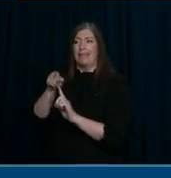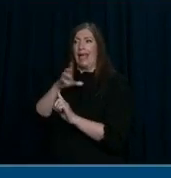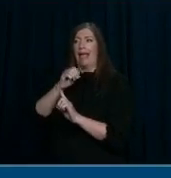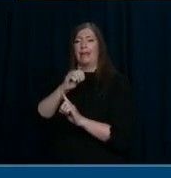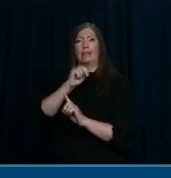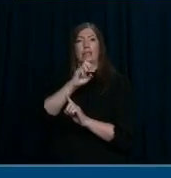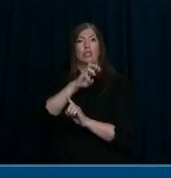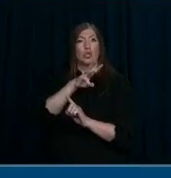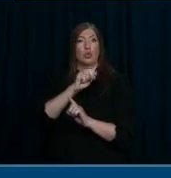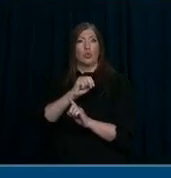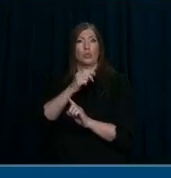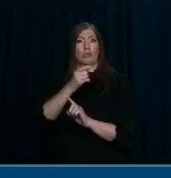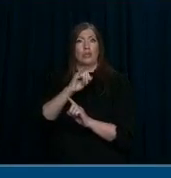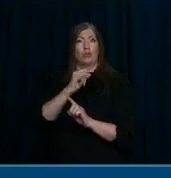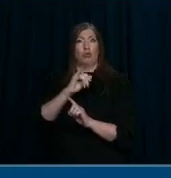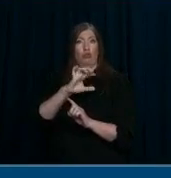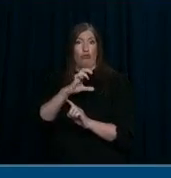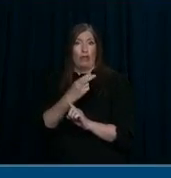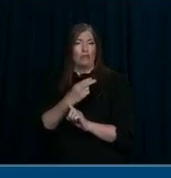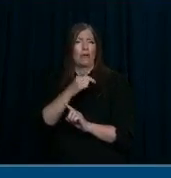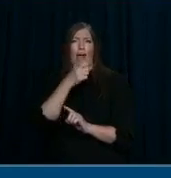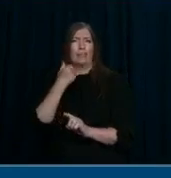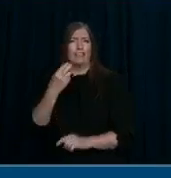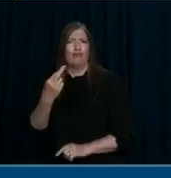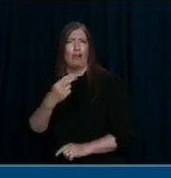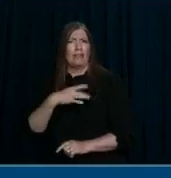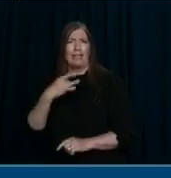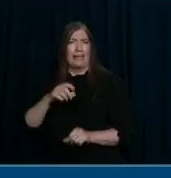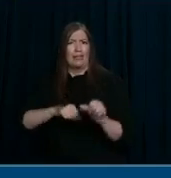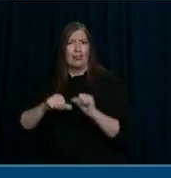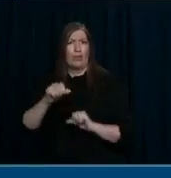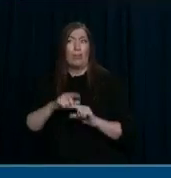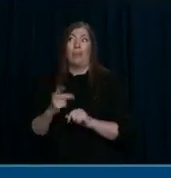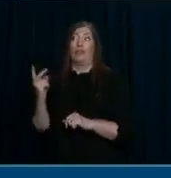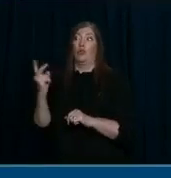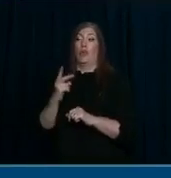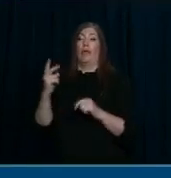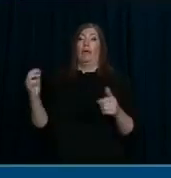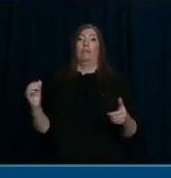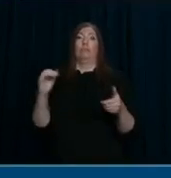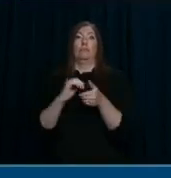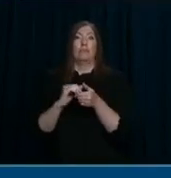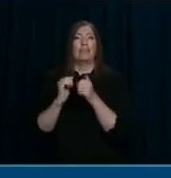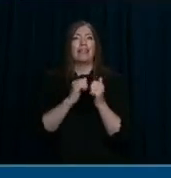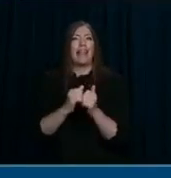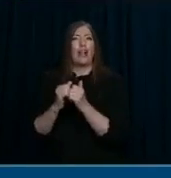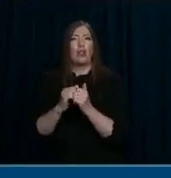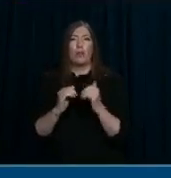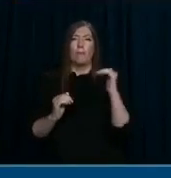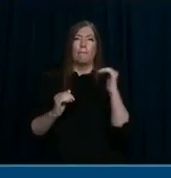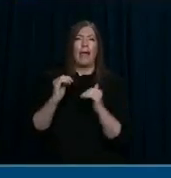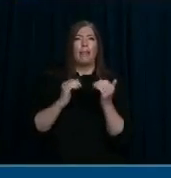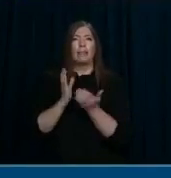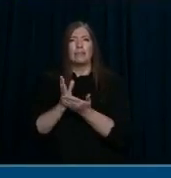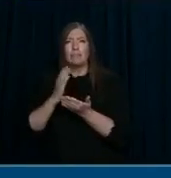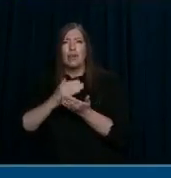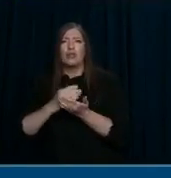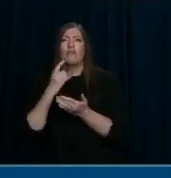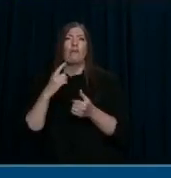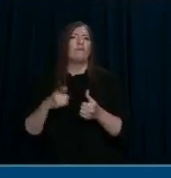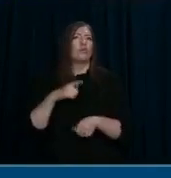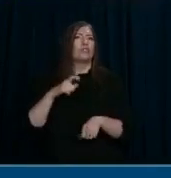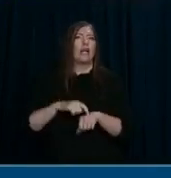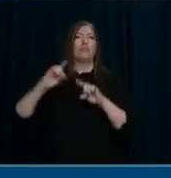who were not best of friends and did not like each other, came together, even despite all of that, to balance the budget for the first